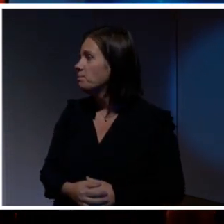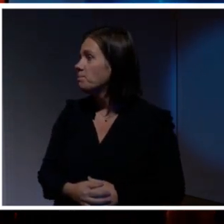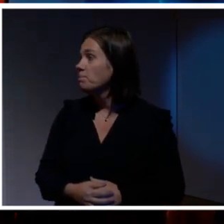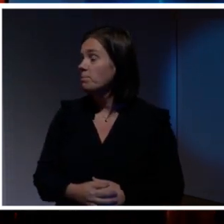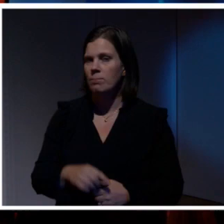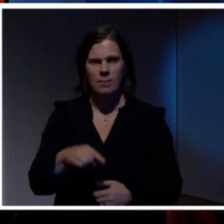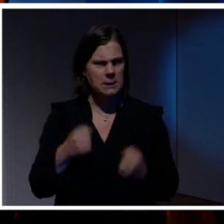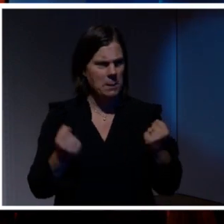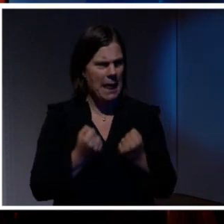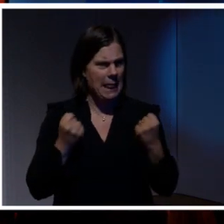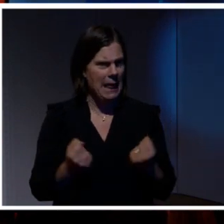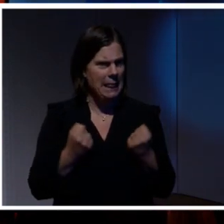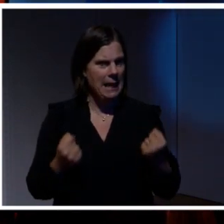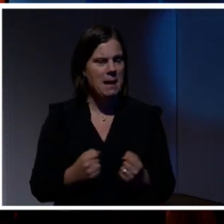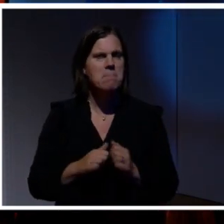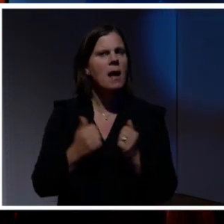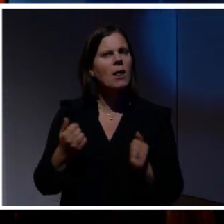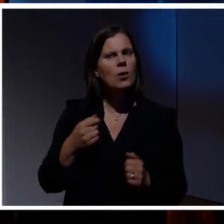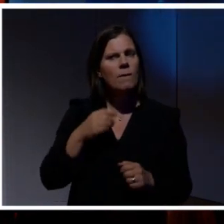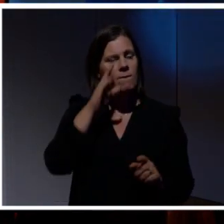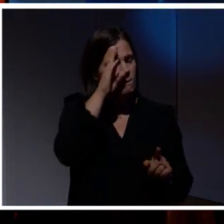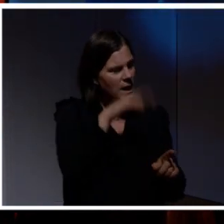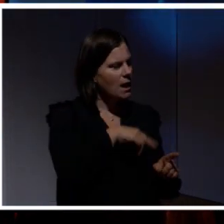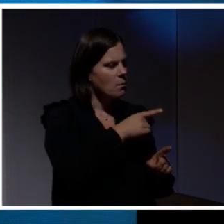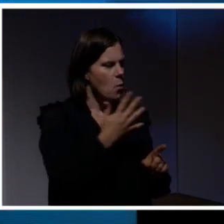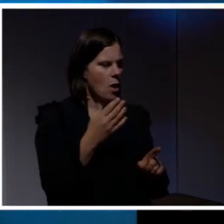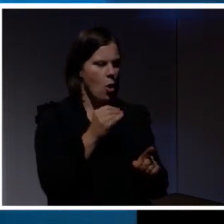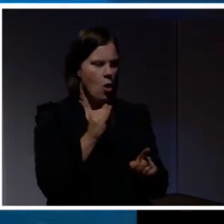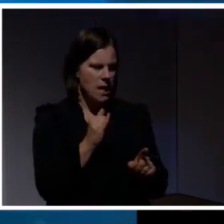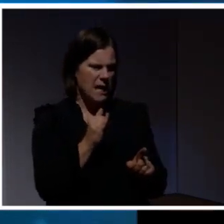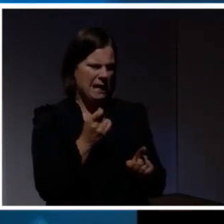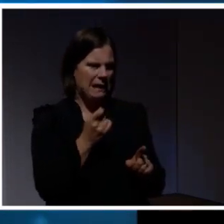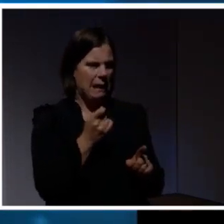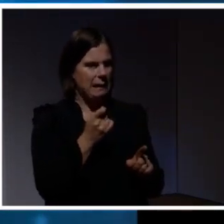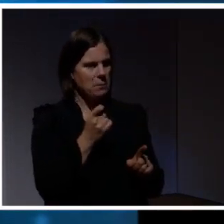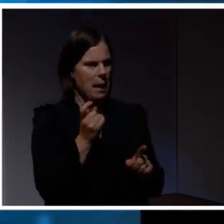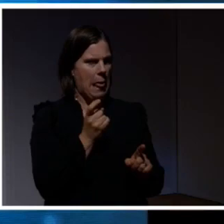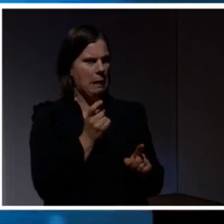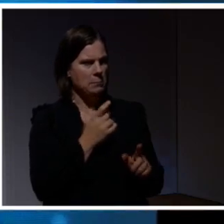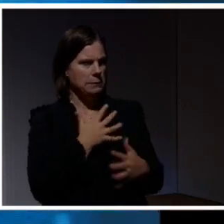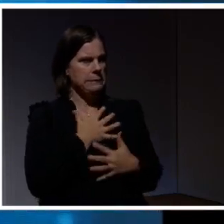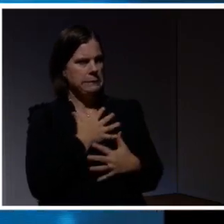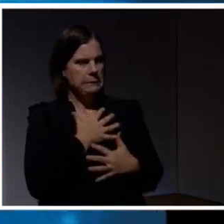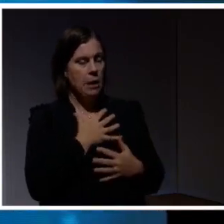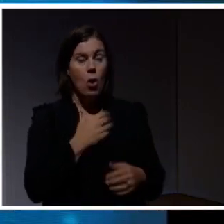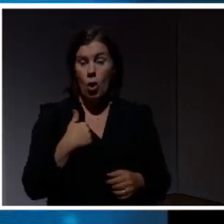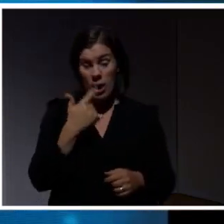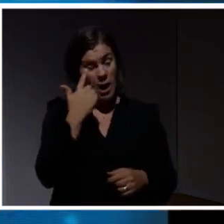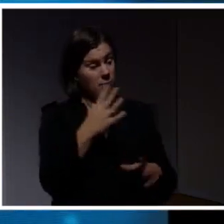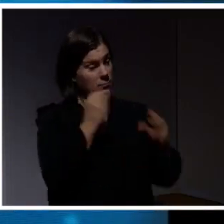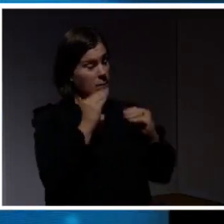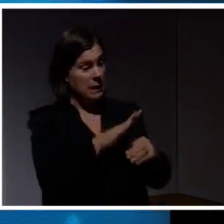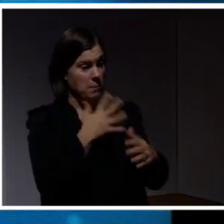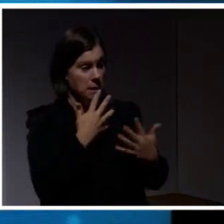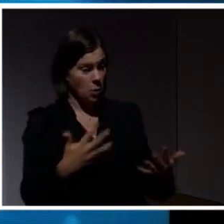Okay, this is exciting, but as you know, to a lot of people, AI is also slightly alarming. Mm-hmm. And I could tell from the presentation and